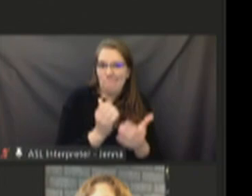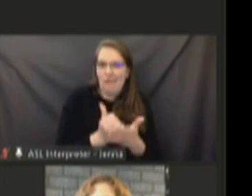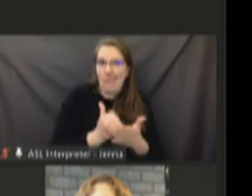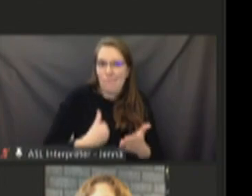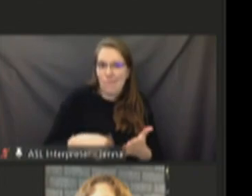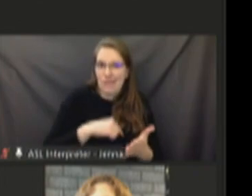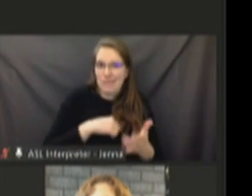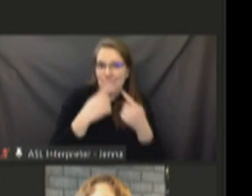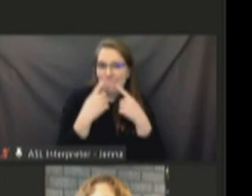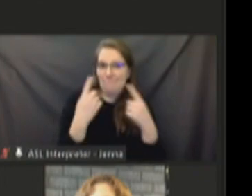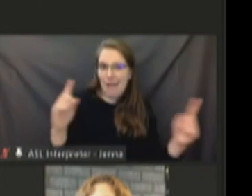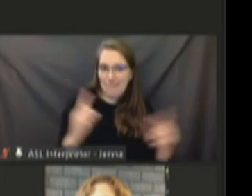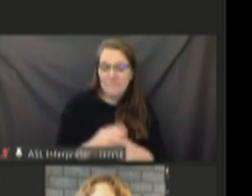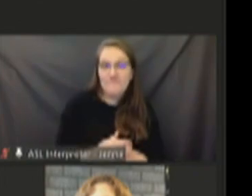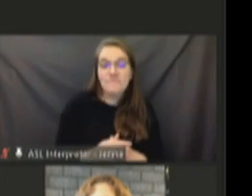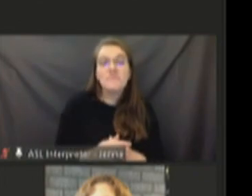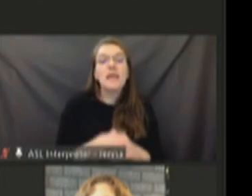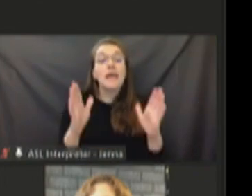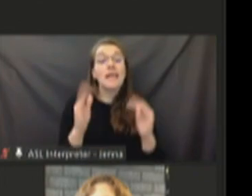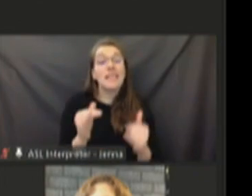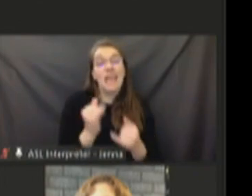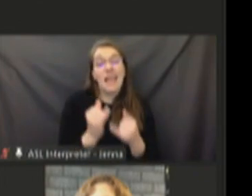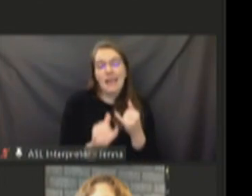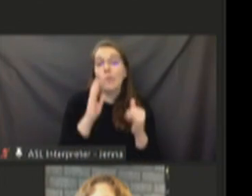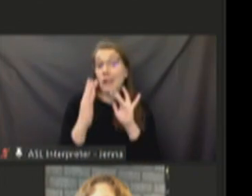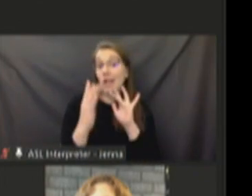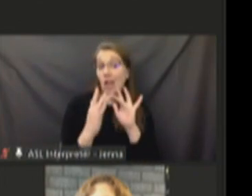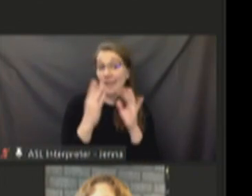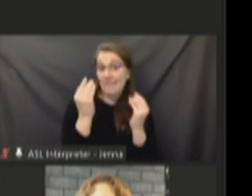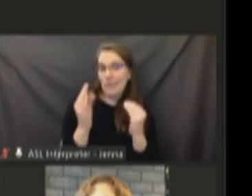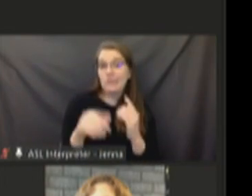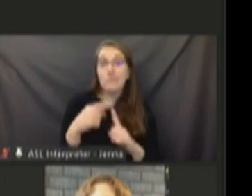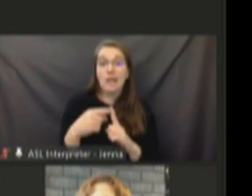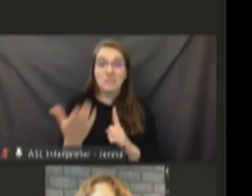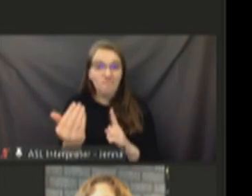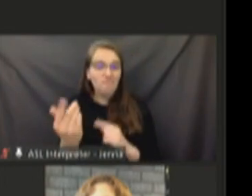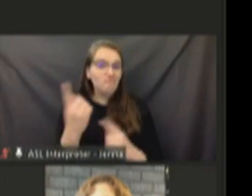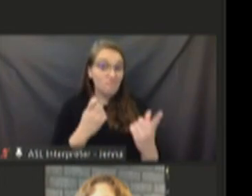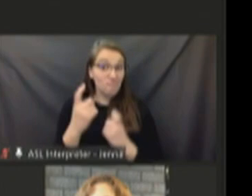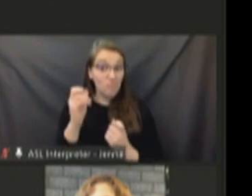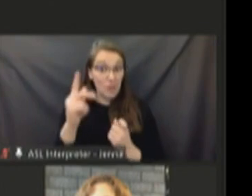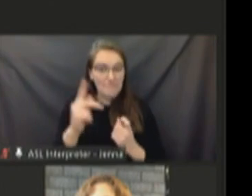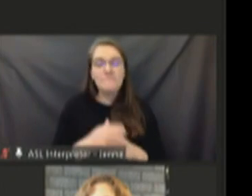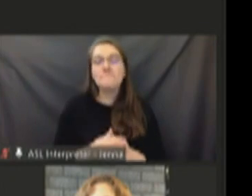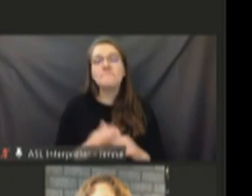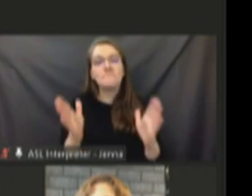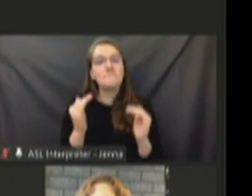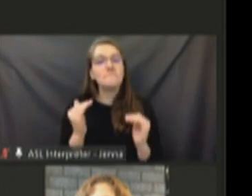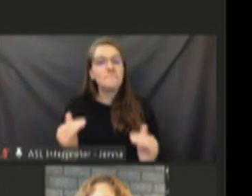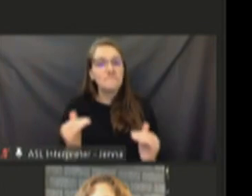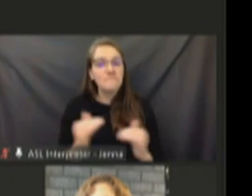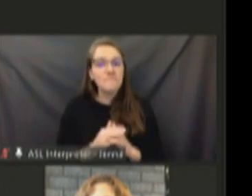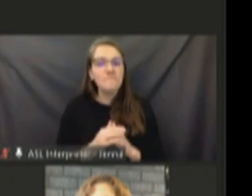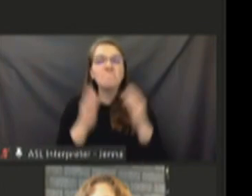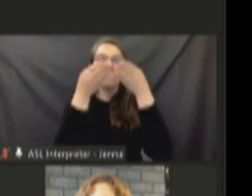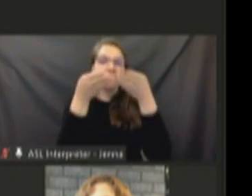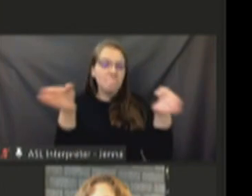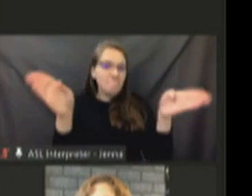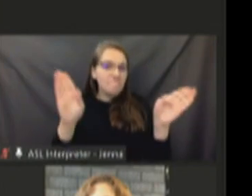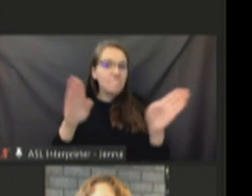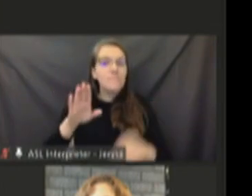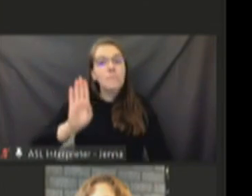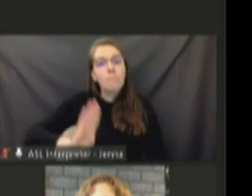we'll wrap up with contact information and any questions that you may have. So, to begin, an overview of Boston's